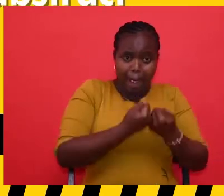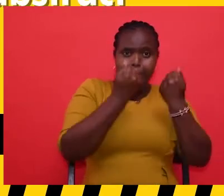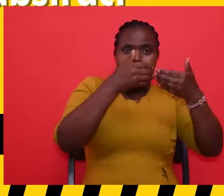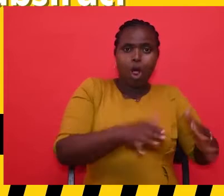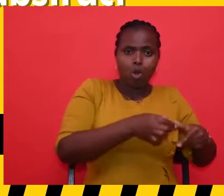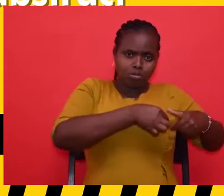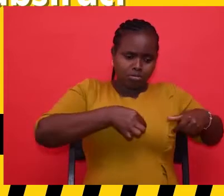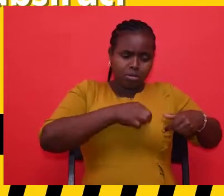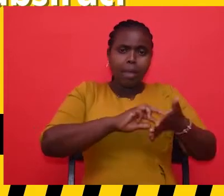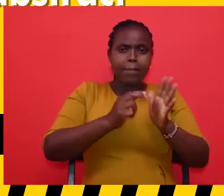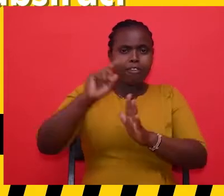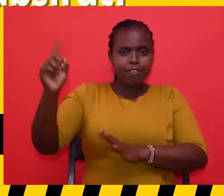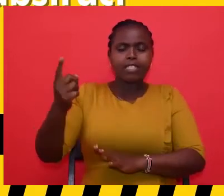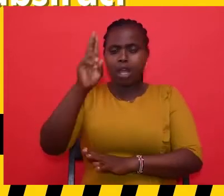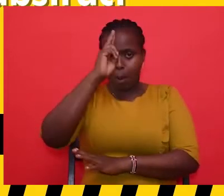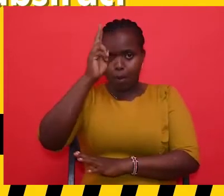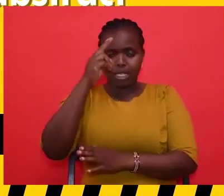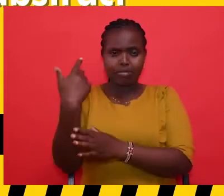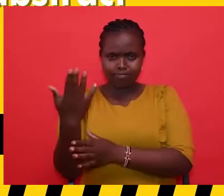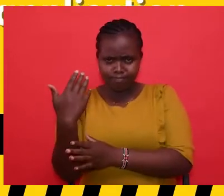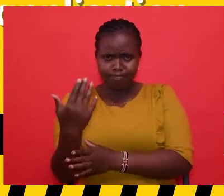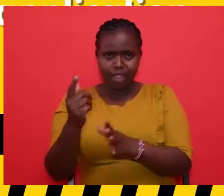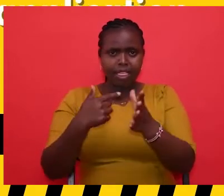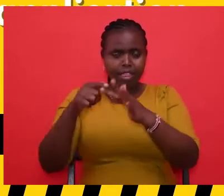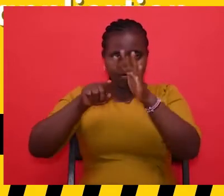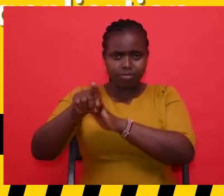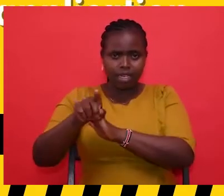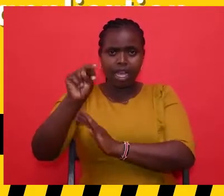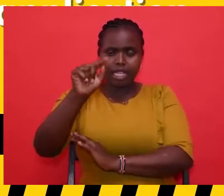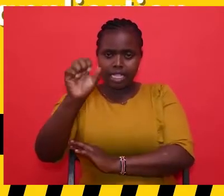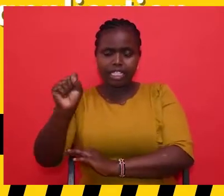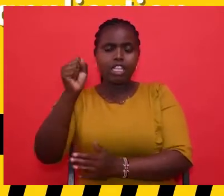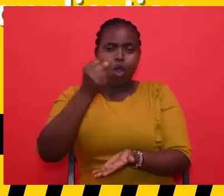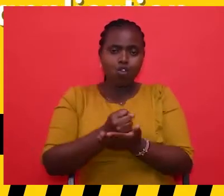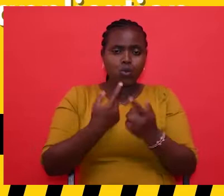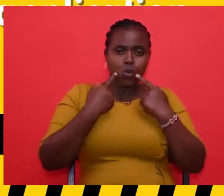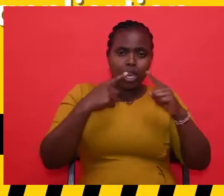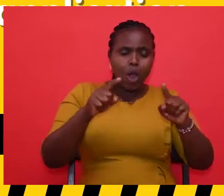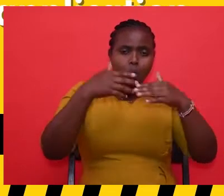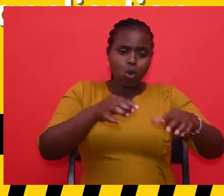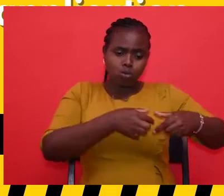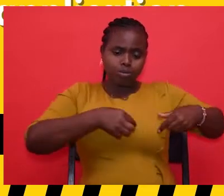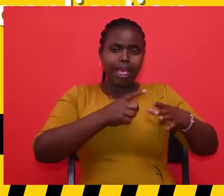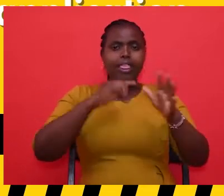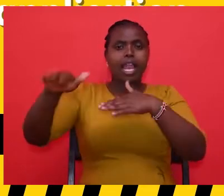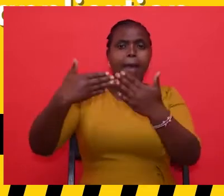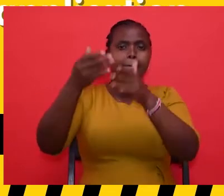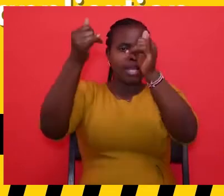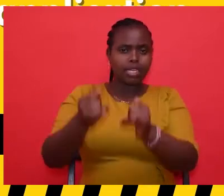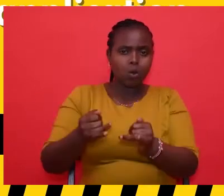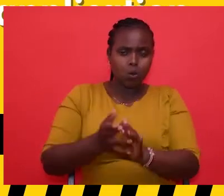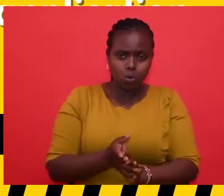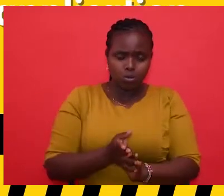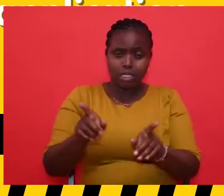case of a lost badge, you'll first require a police abstract. Visit an NTSA office for release of the lost badge in the system to allow you to make a